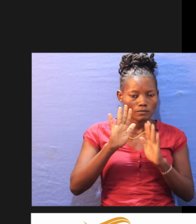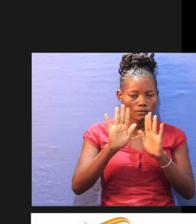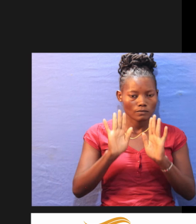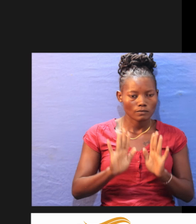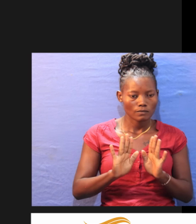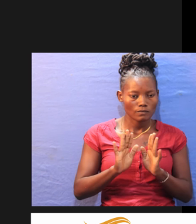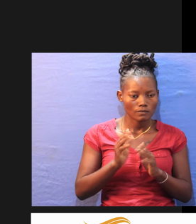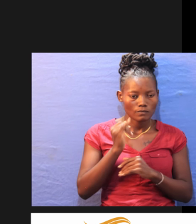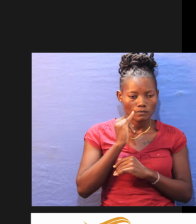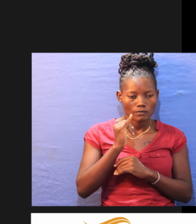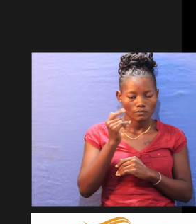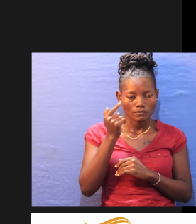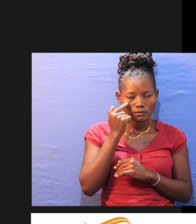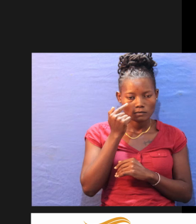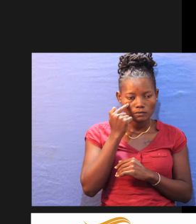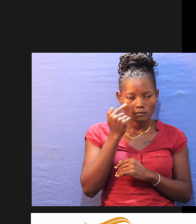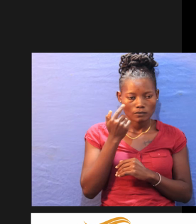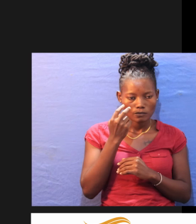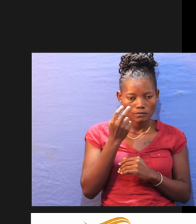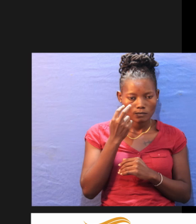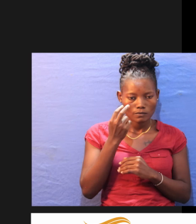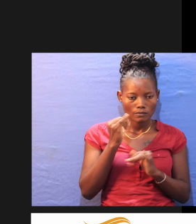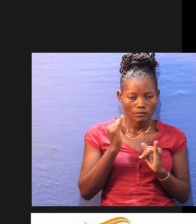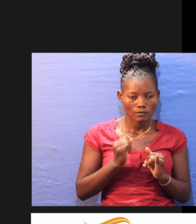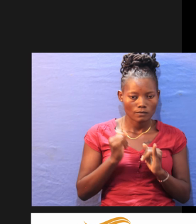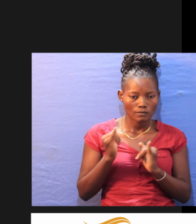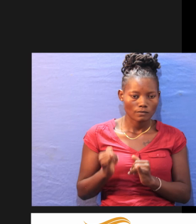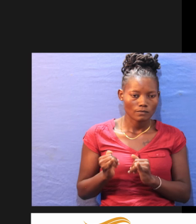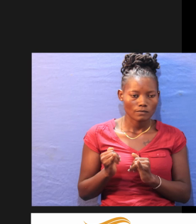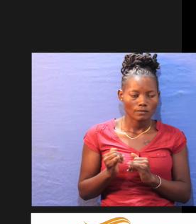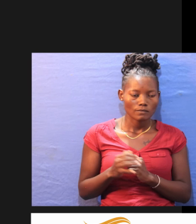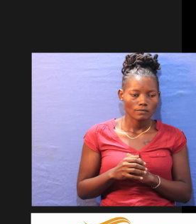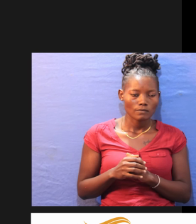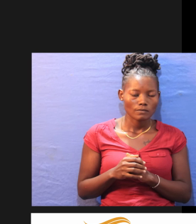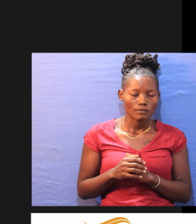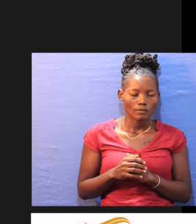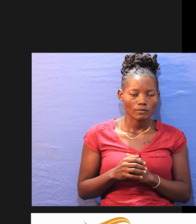to look at the individual